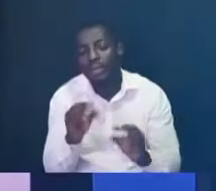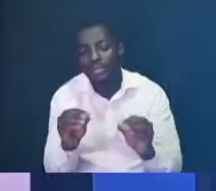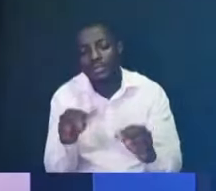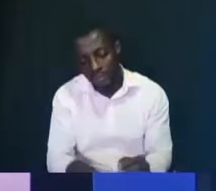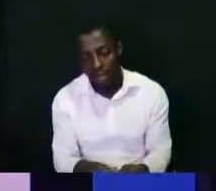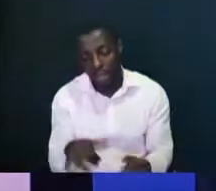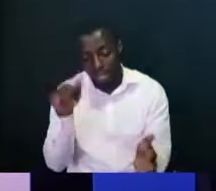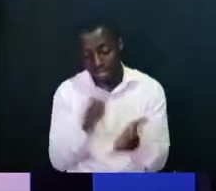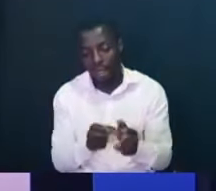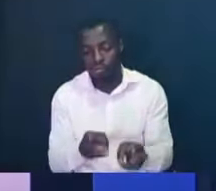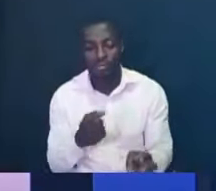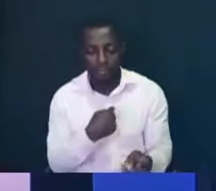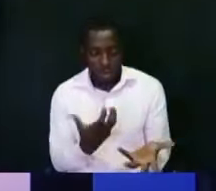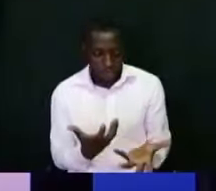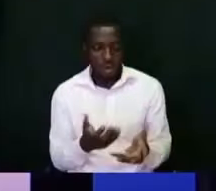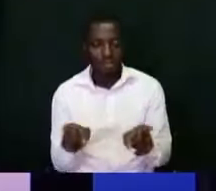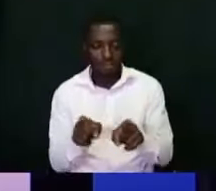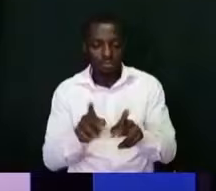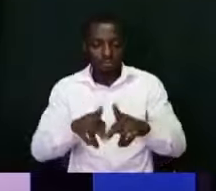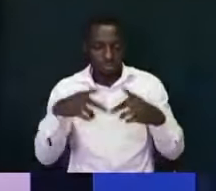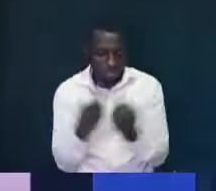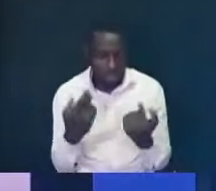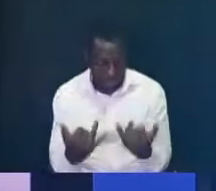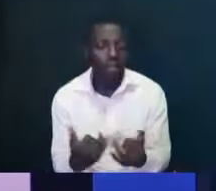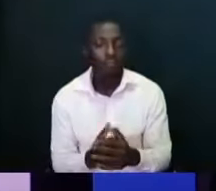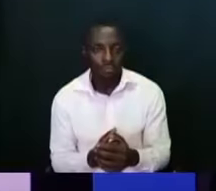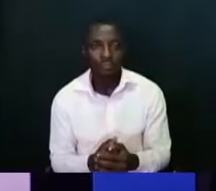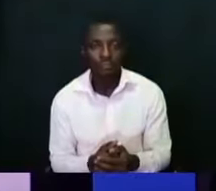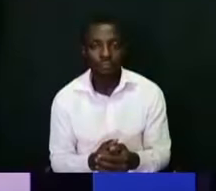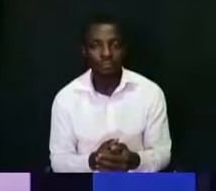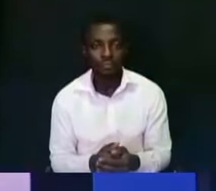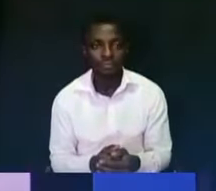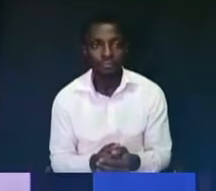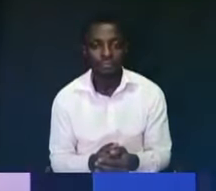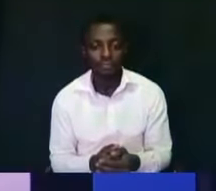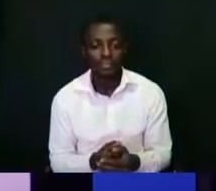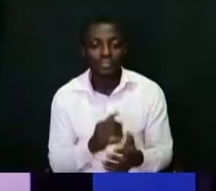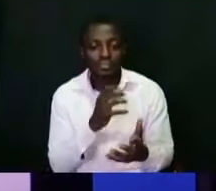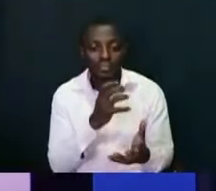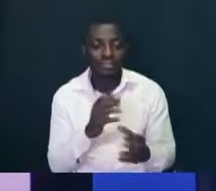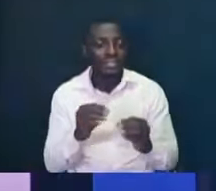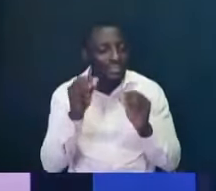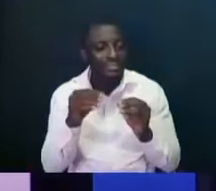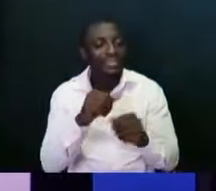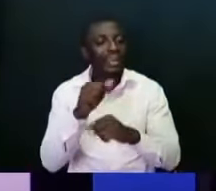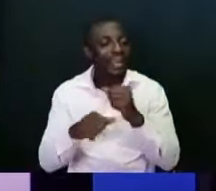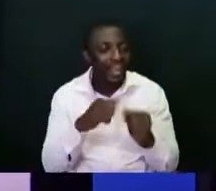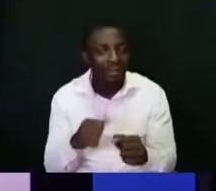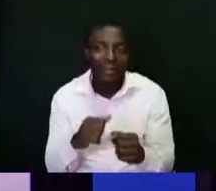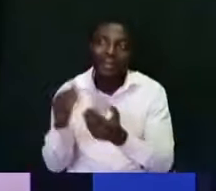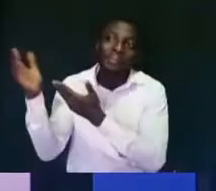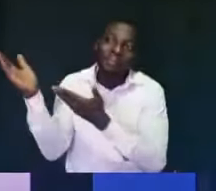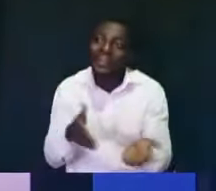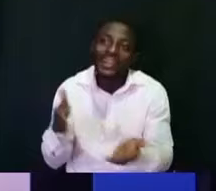that is what I want to do. Without being technical. I'm not going to teach about